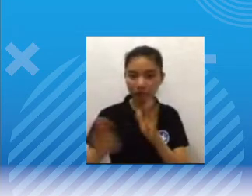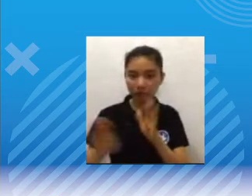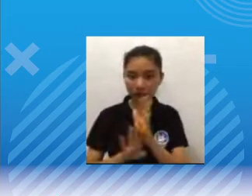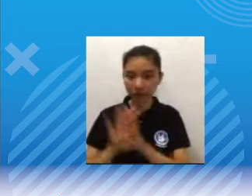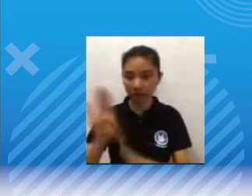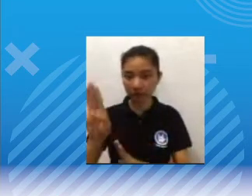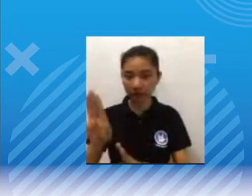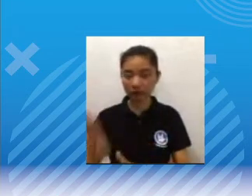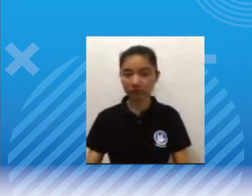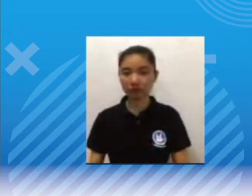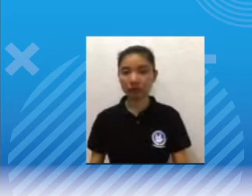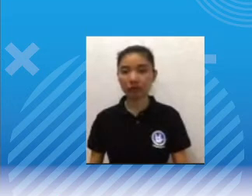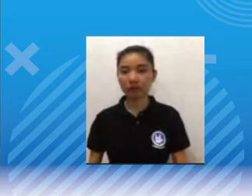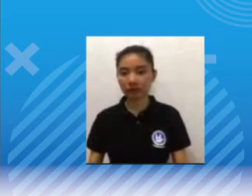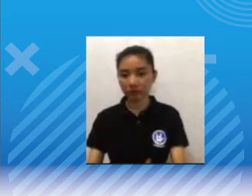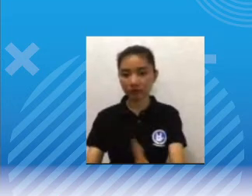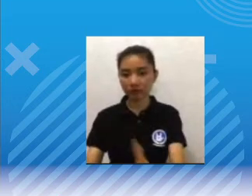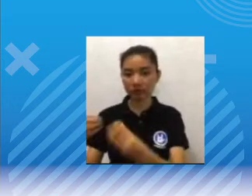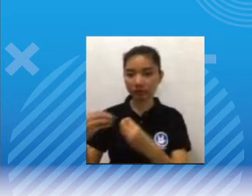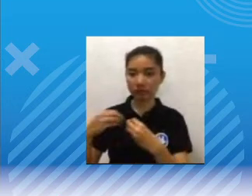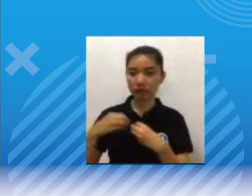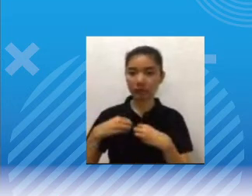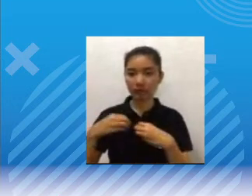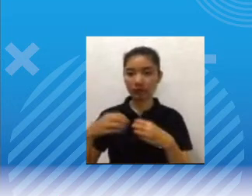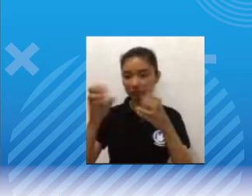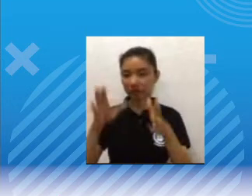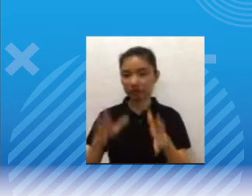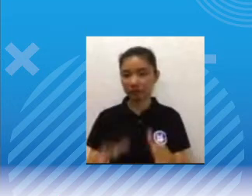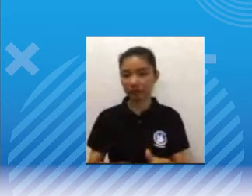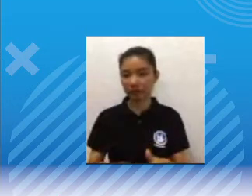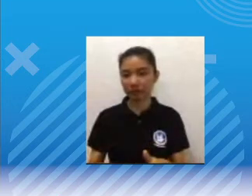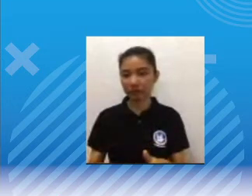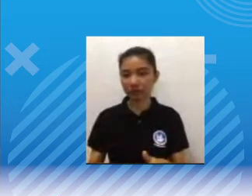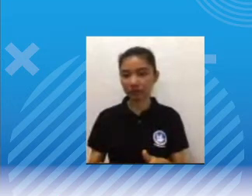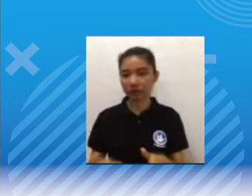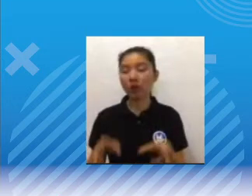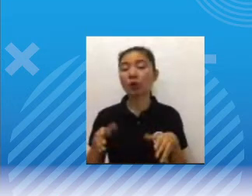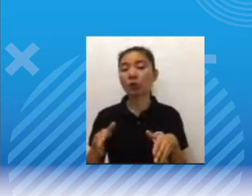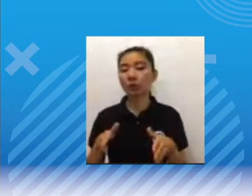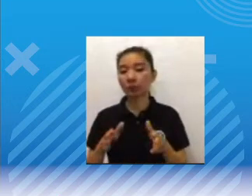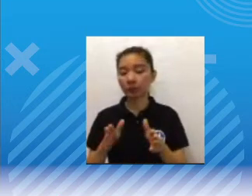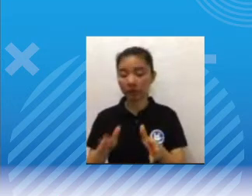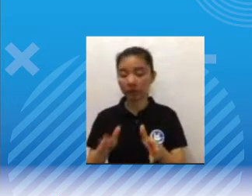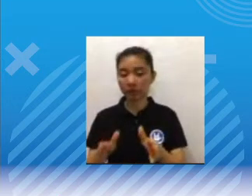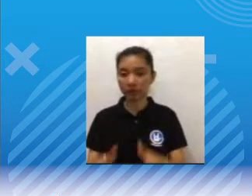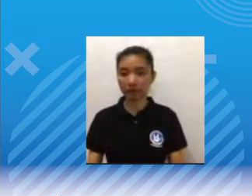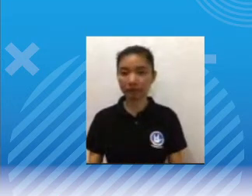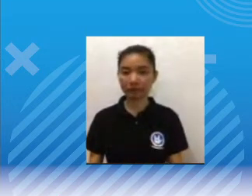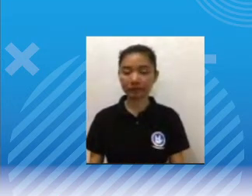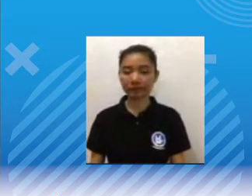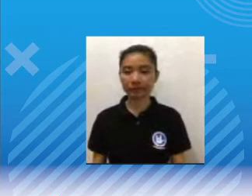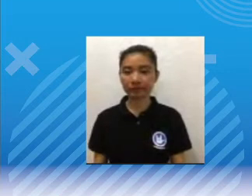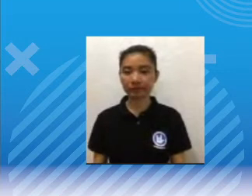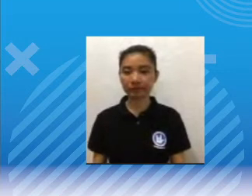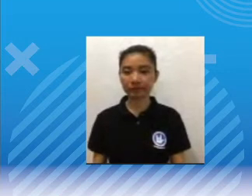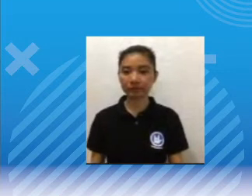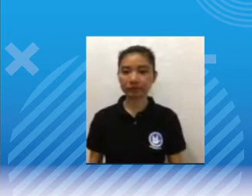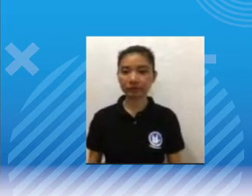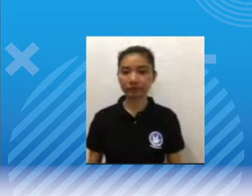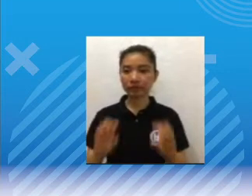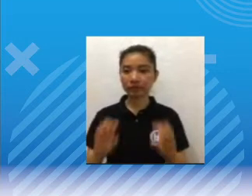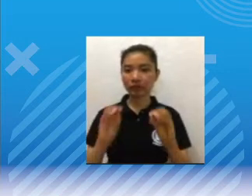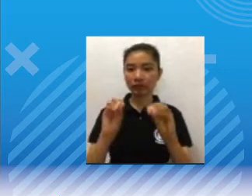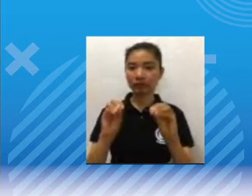magbibigay sa mga guro ng paraan at tips no kung paano makapag-migrate